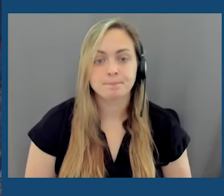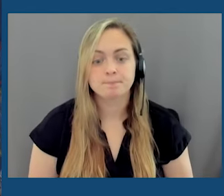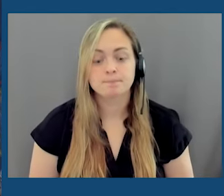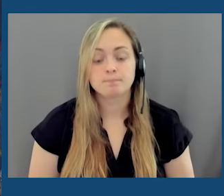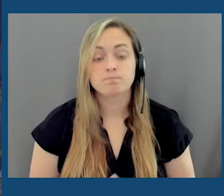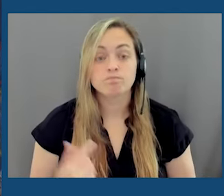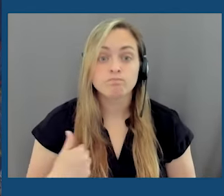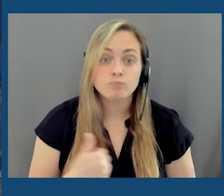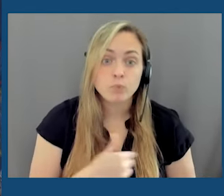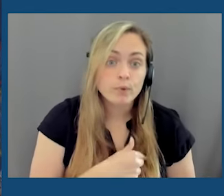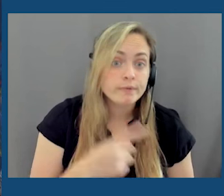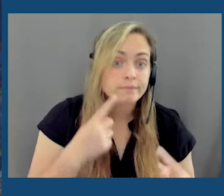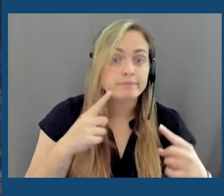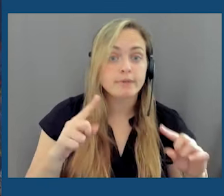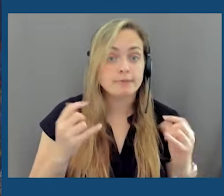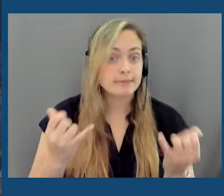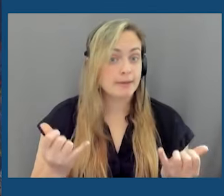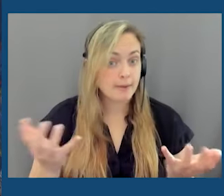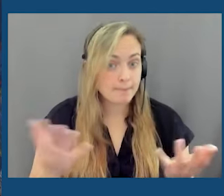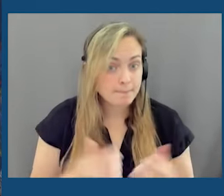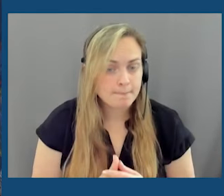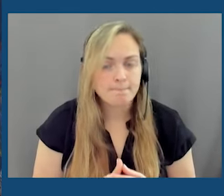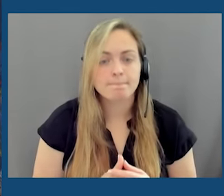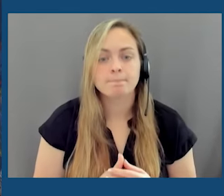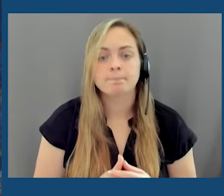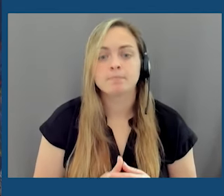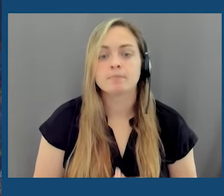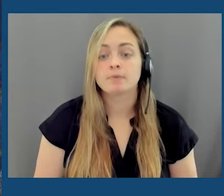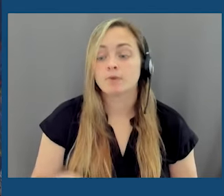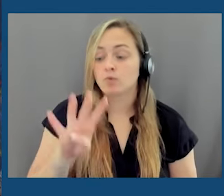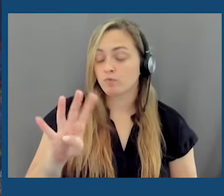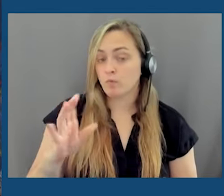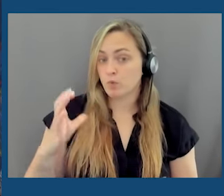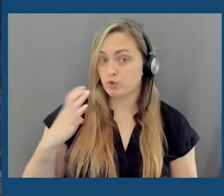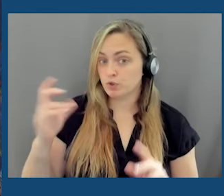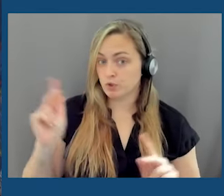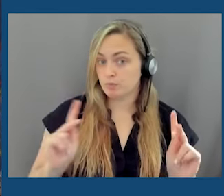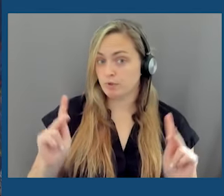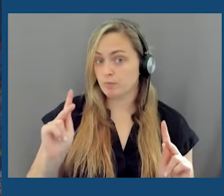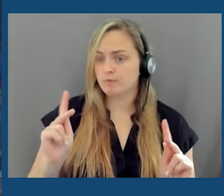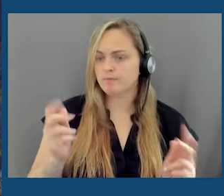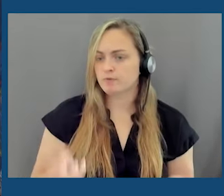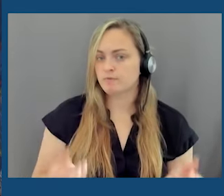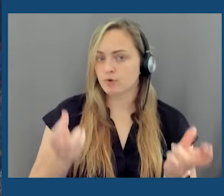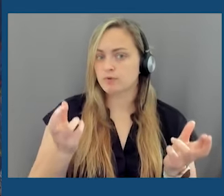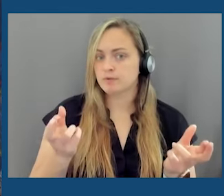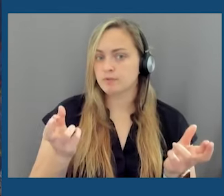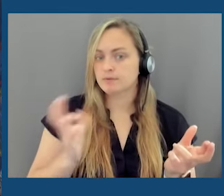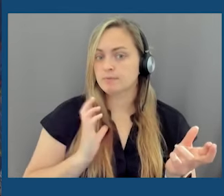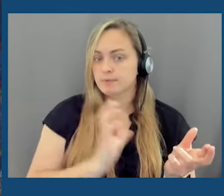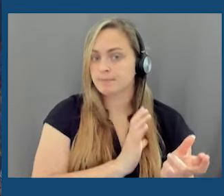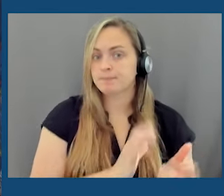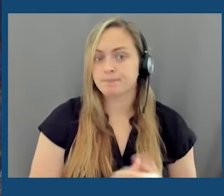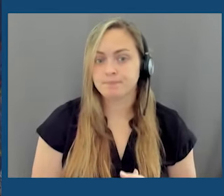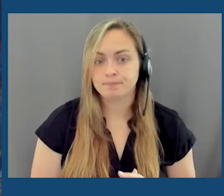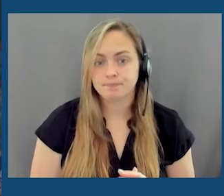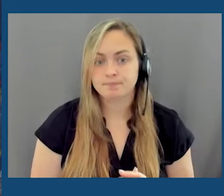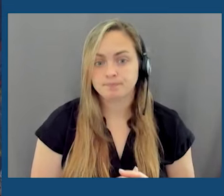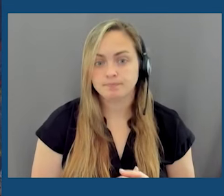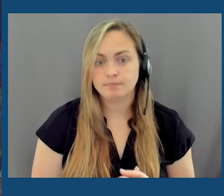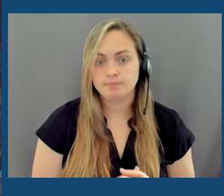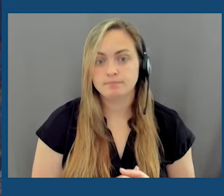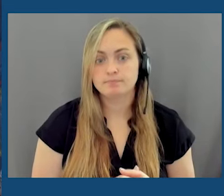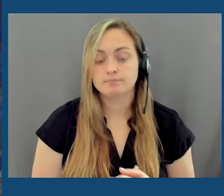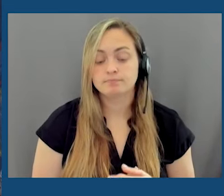are announcing today four chairs of this fundraising committee. They